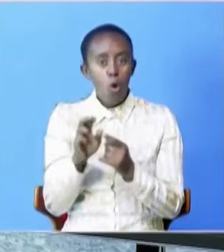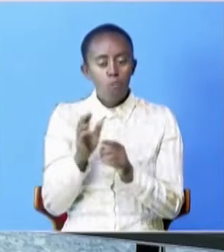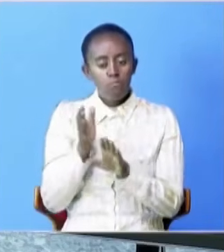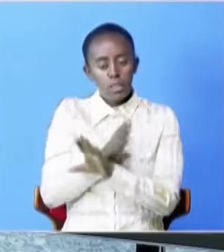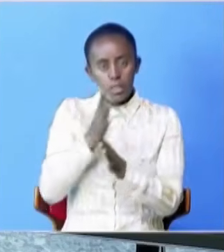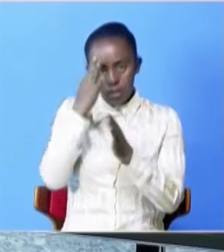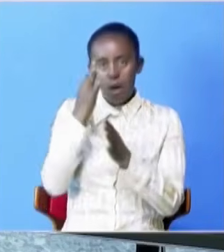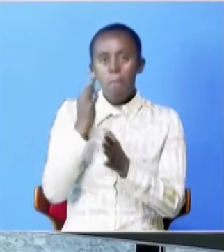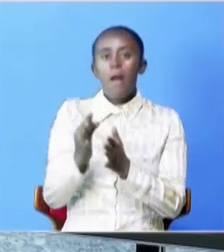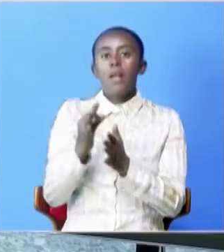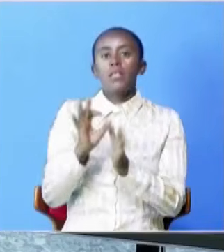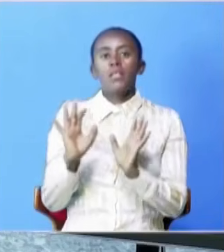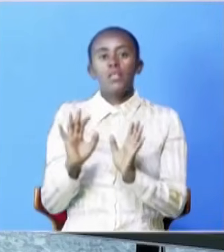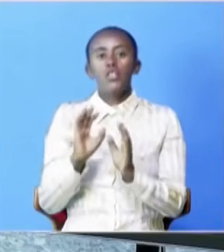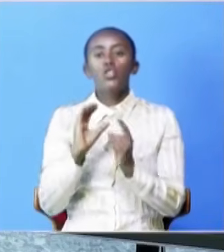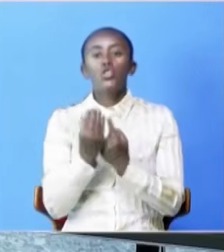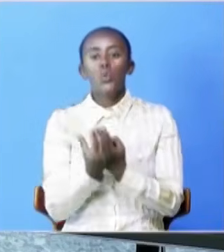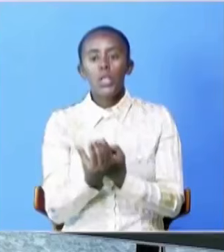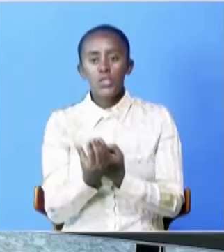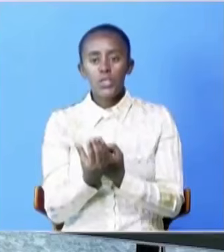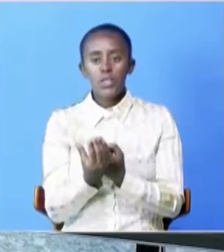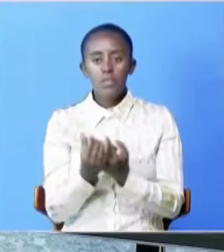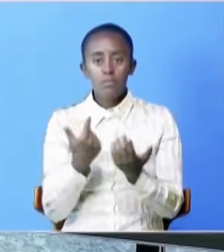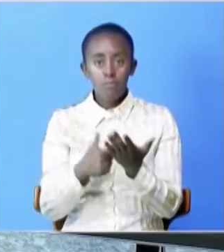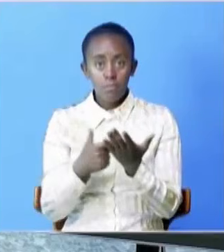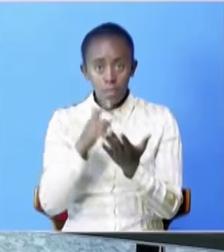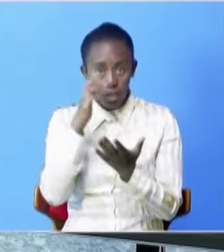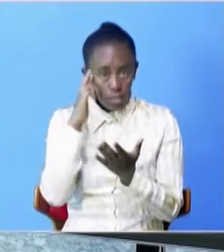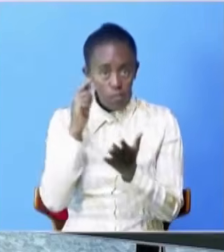future situation. In this case, for